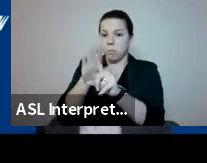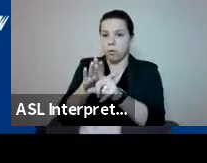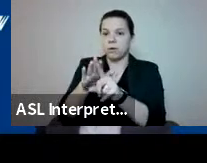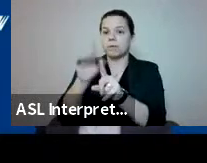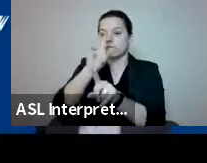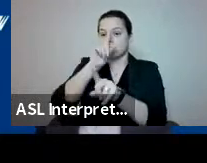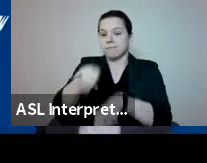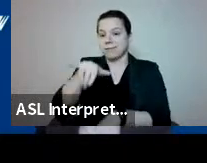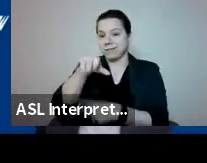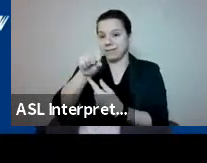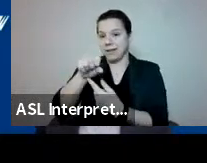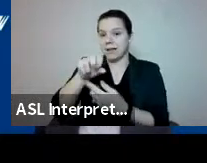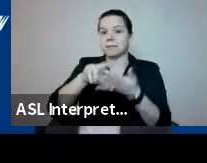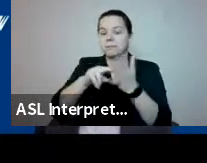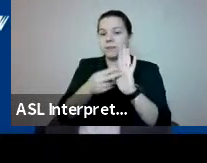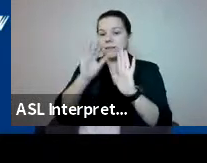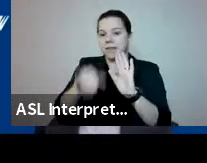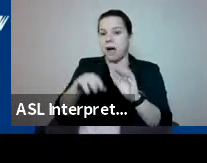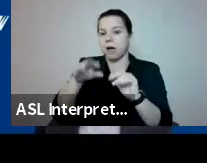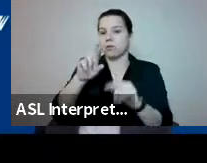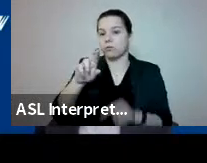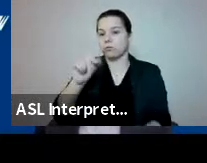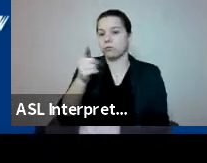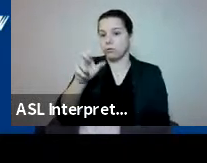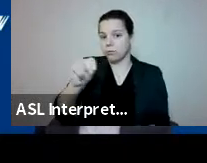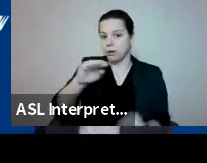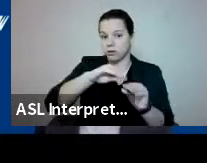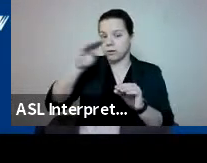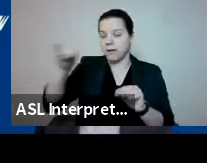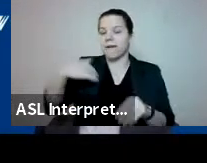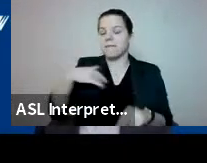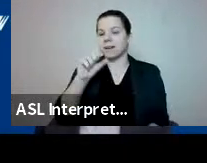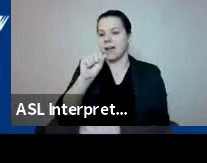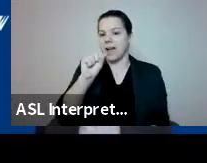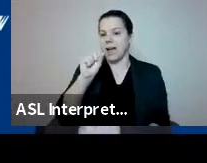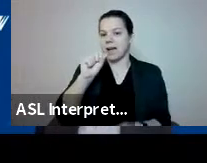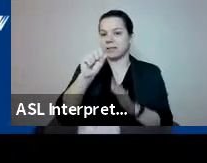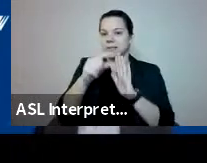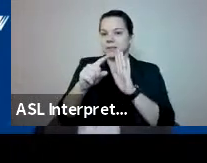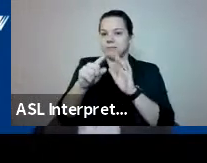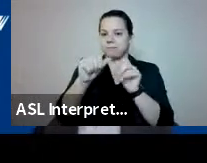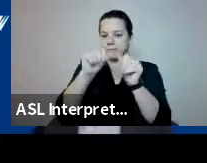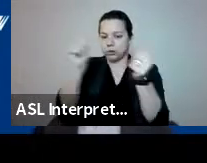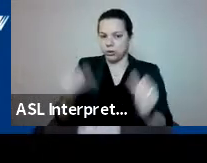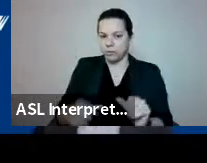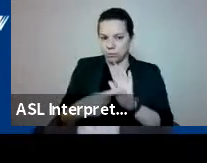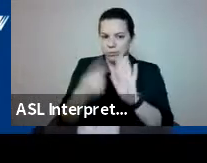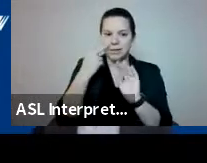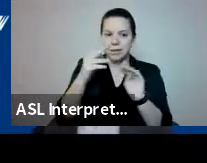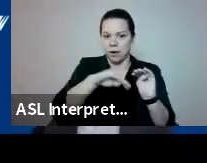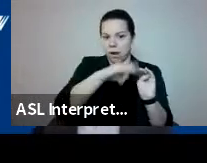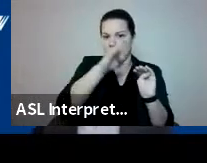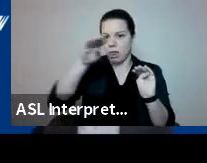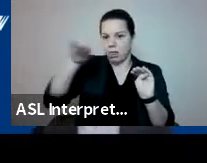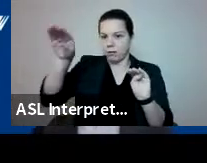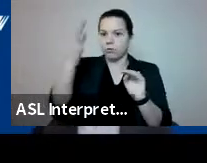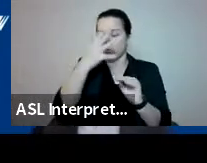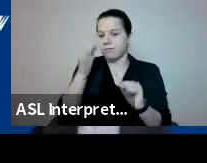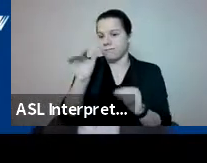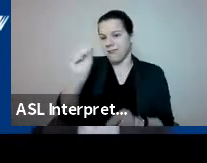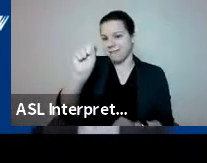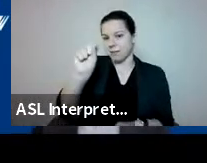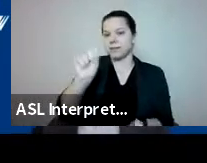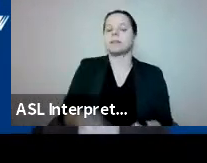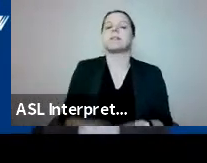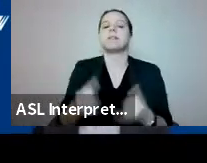The results of logistic regression have a characteristic S shape, as in the graph. Now that we understand what a dose response curve is,